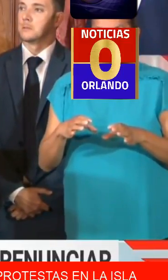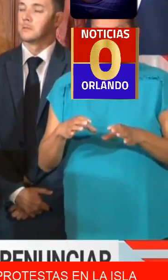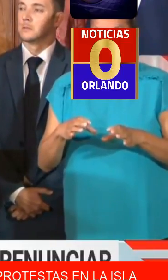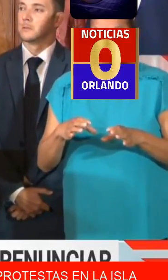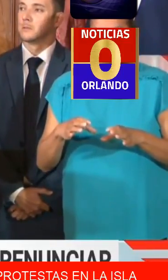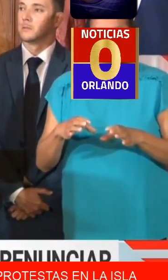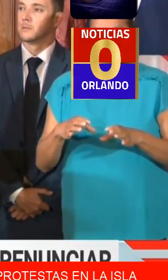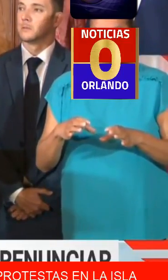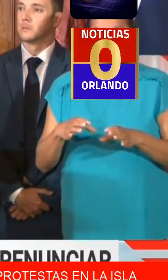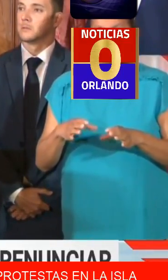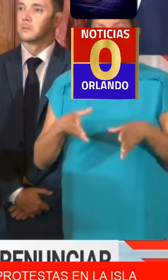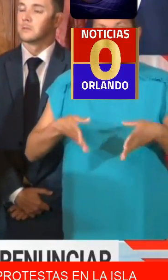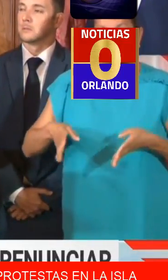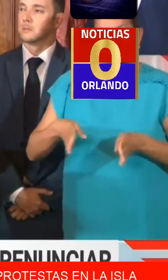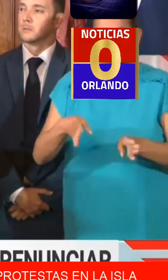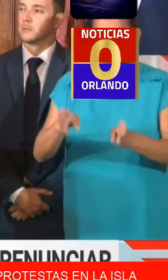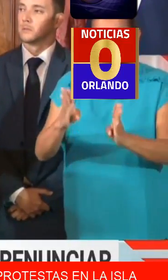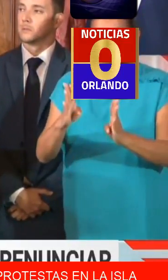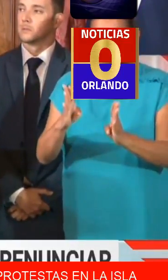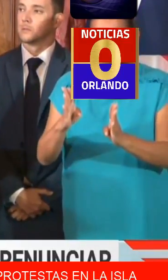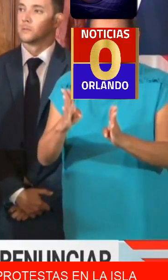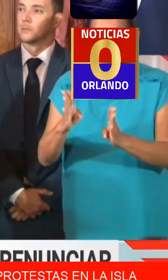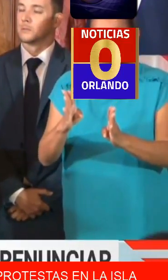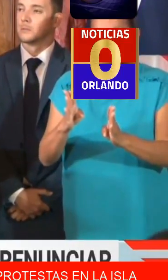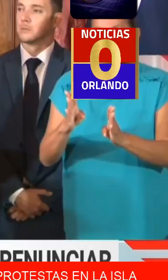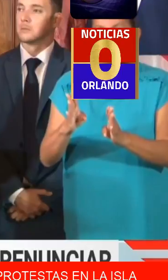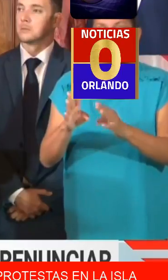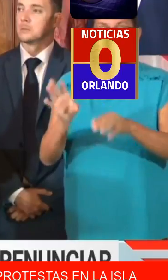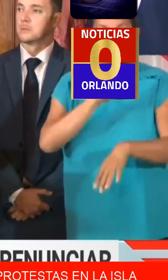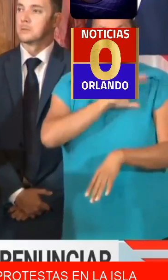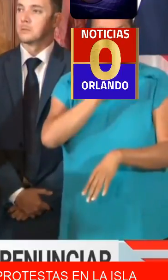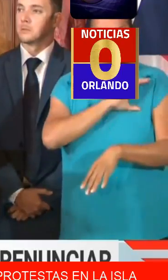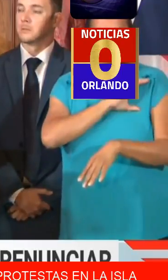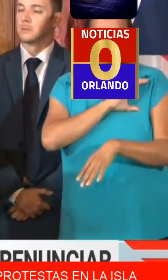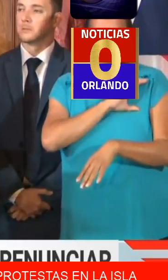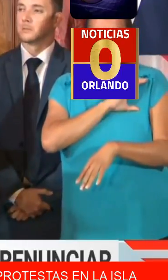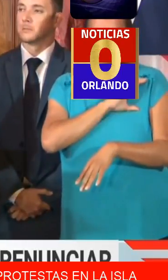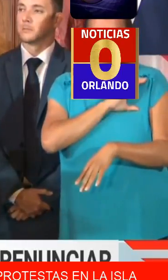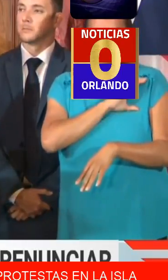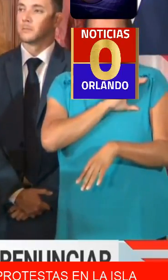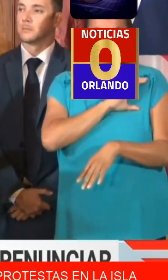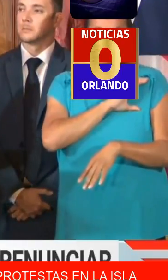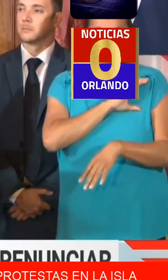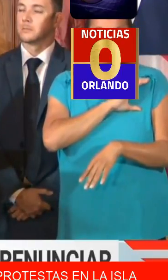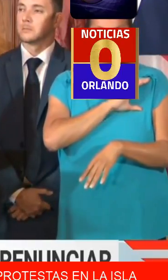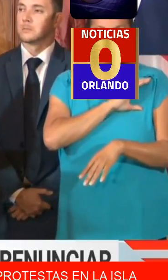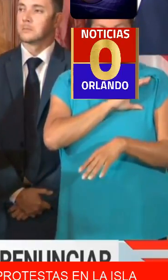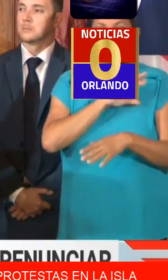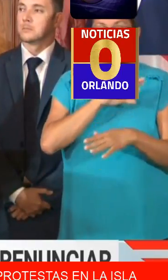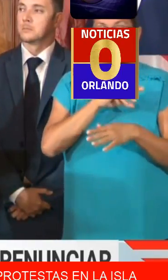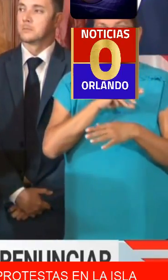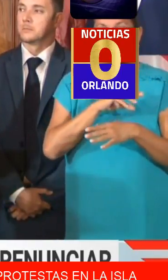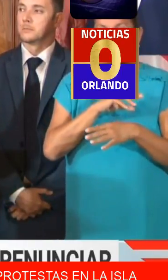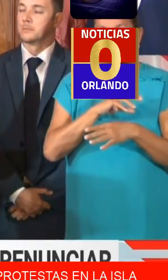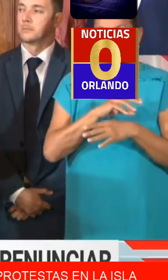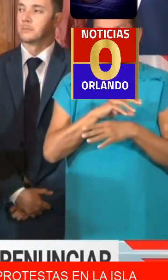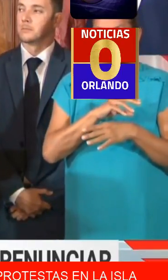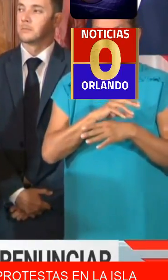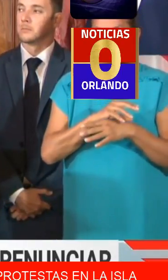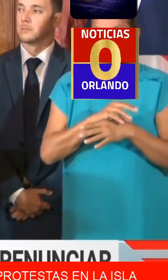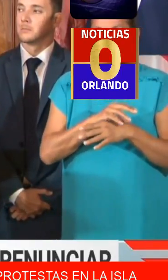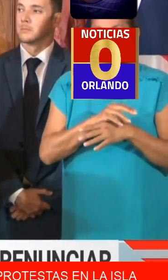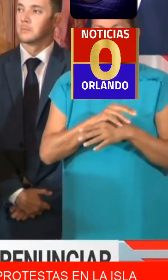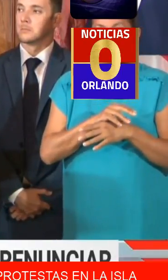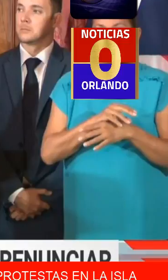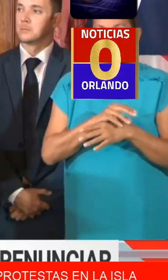forward. Unfortunately, right about 7 o'clock, things started changing a little bit with some of the people that